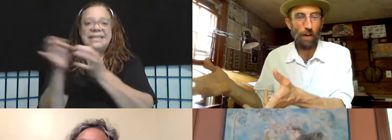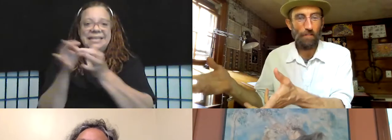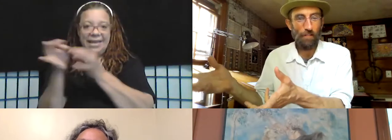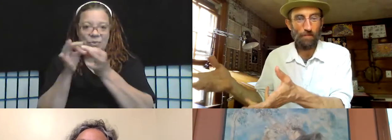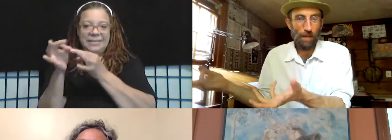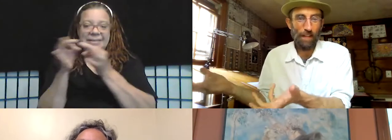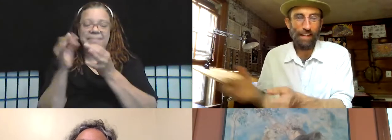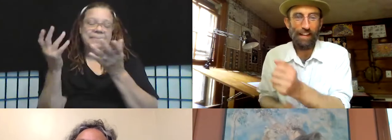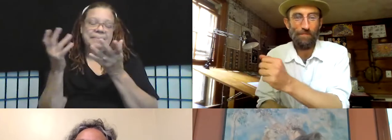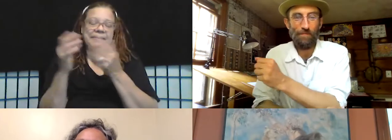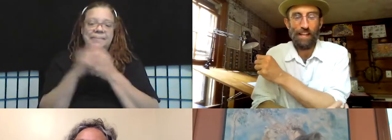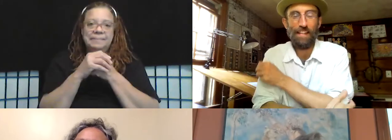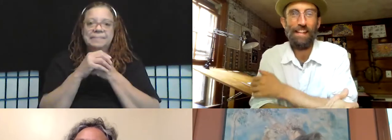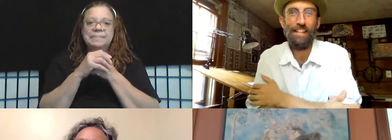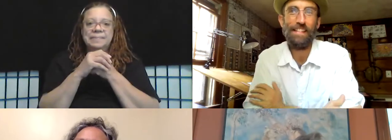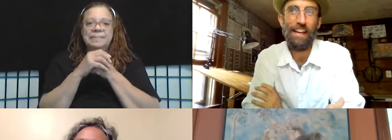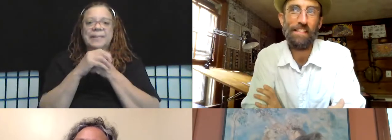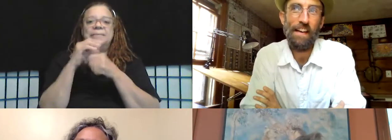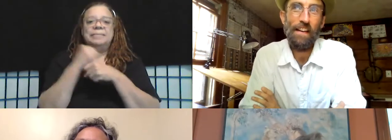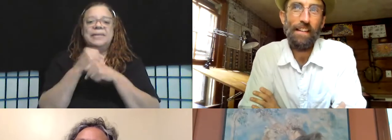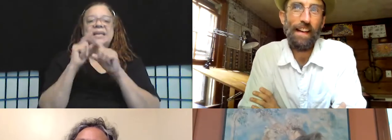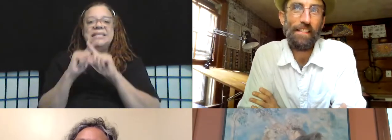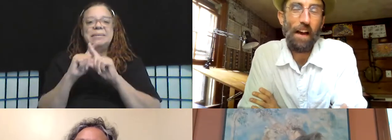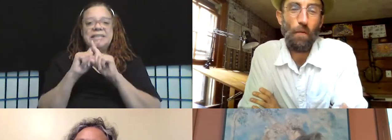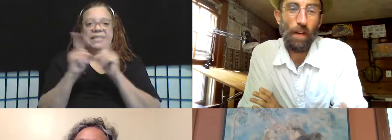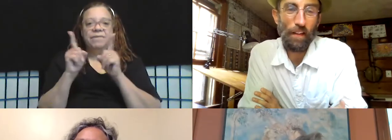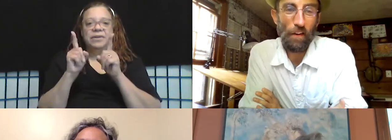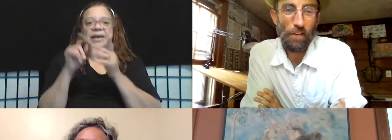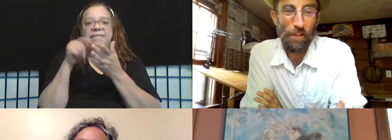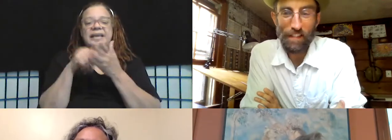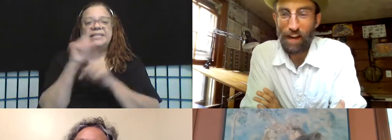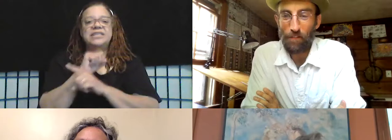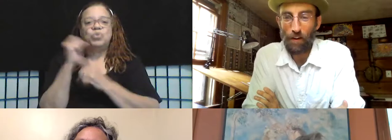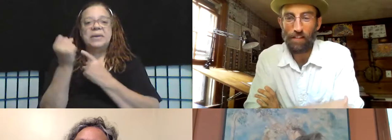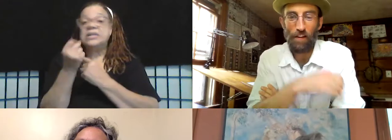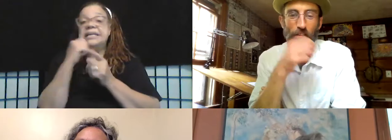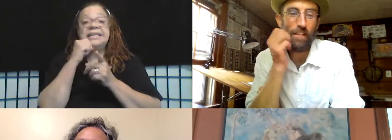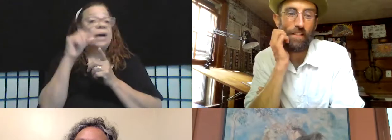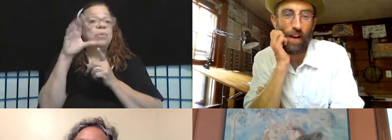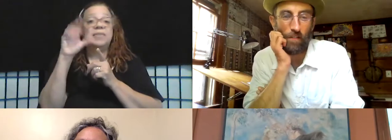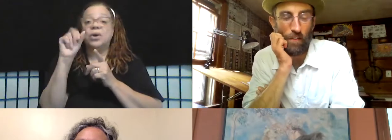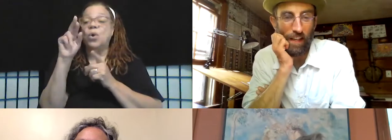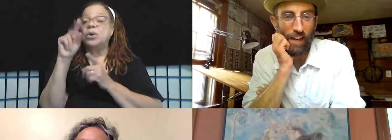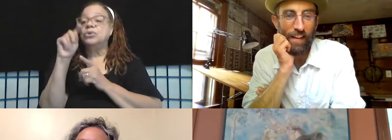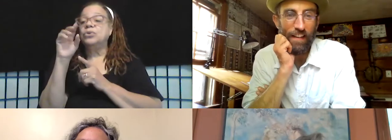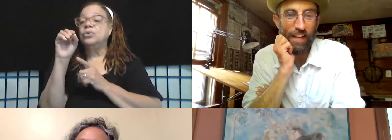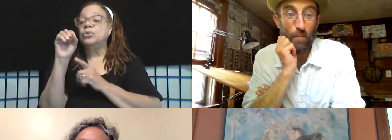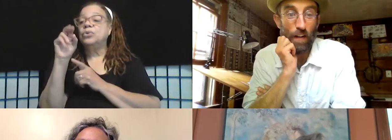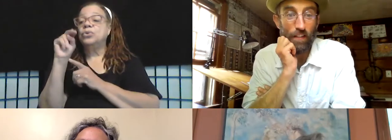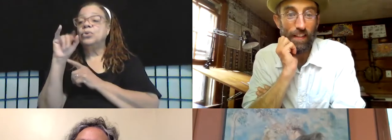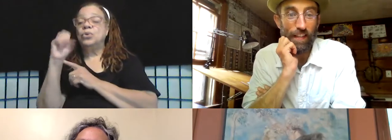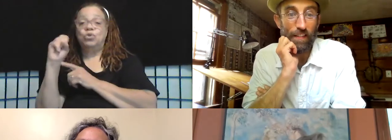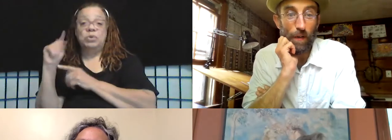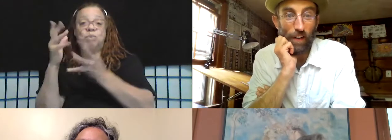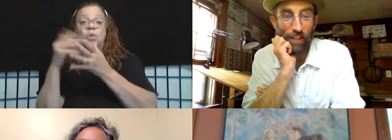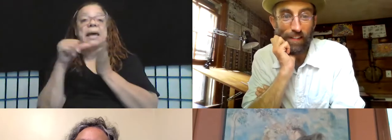a photograph of. But in this case, that's not what the cartoonist is after. As a cartoonist, you're after the